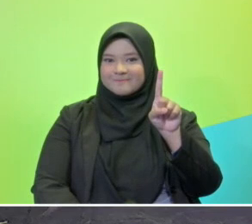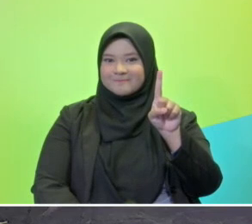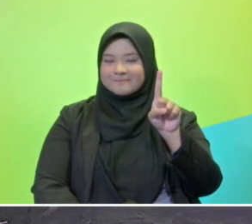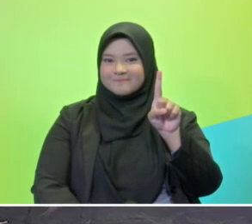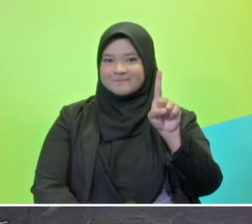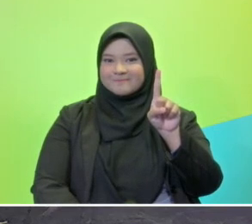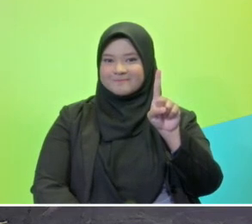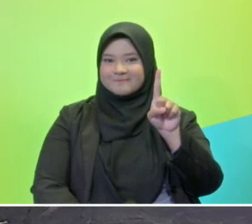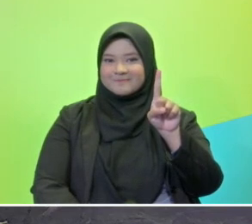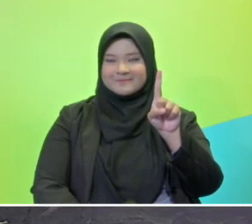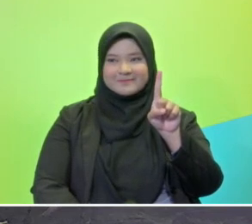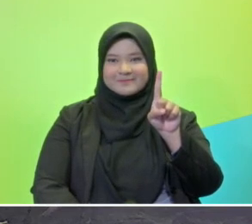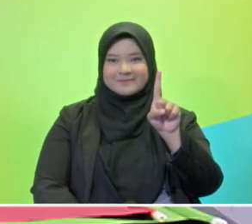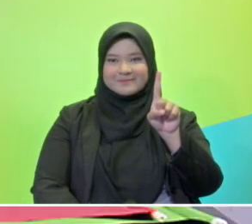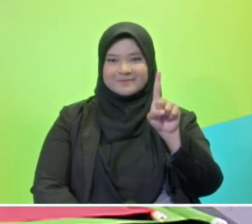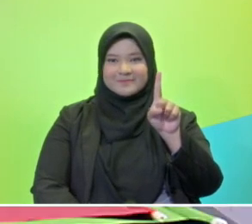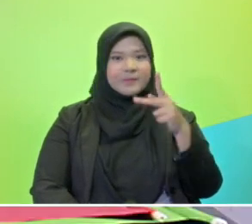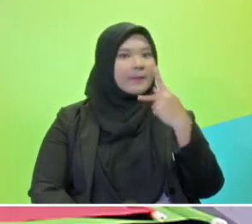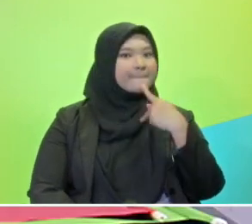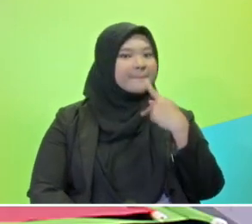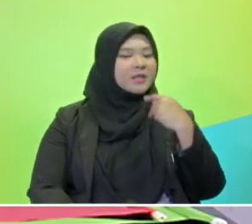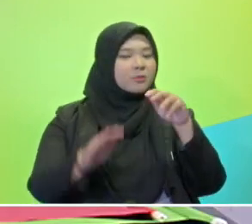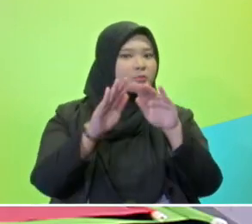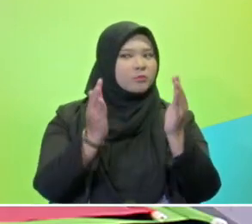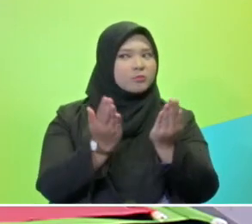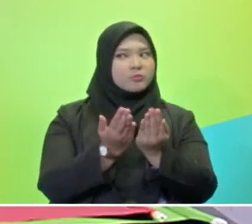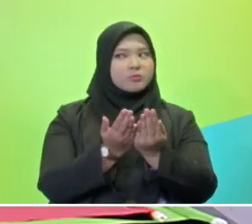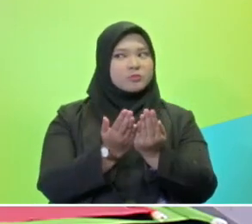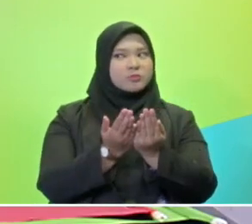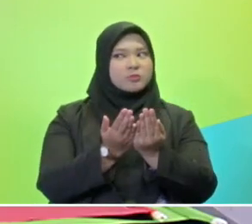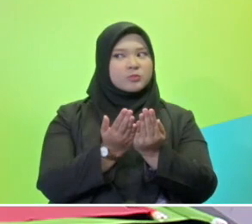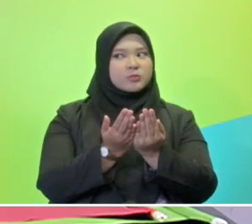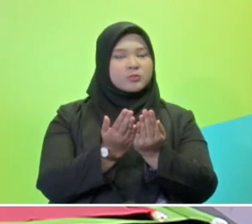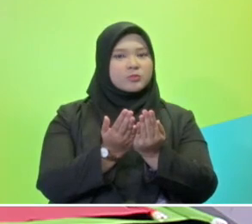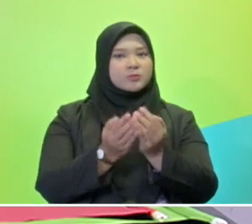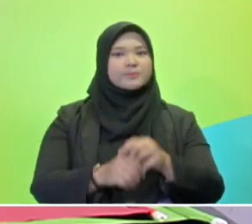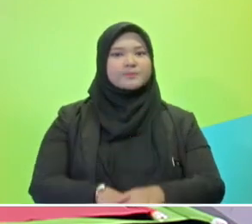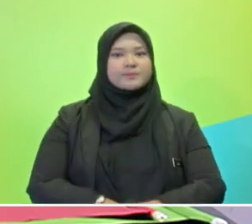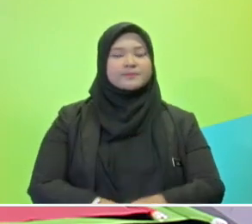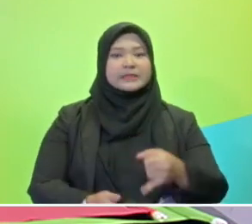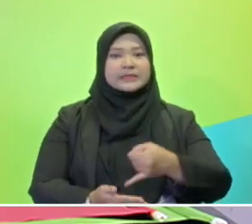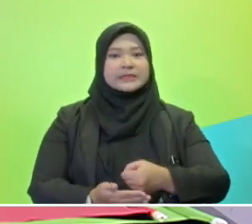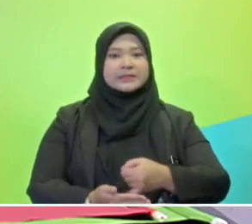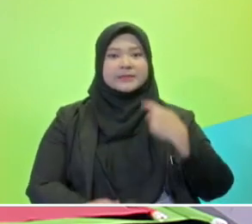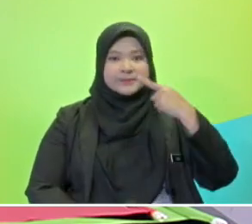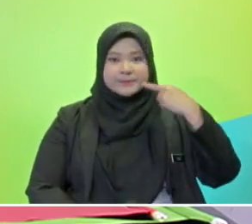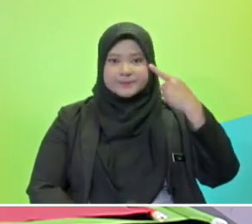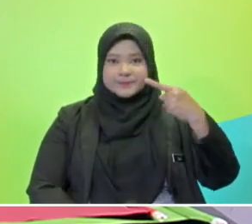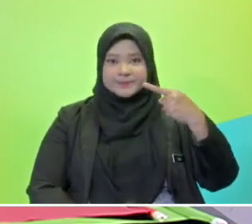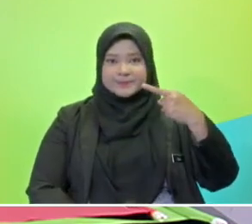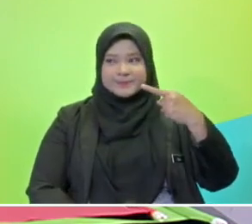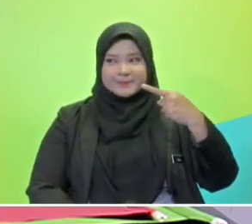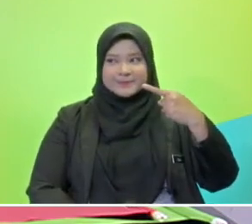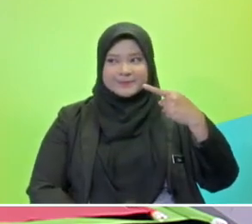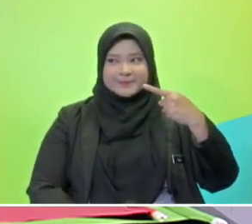okay? So I'll take the pink one, okay? Yep. And it says plane. Yes. Where should